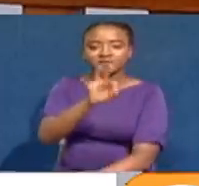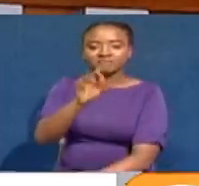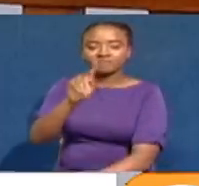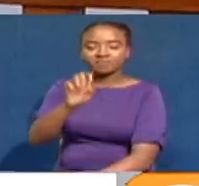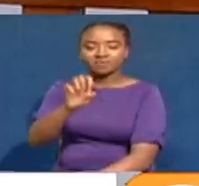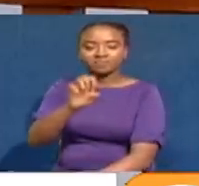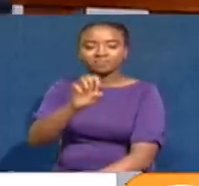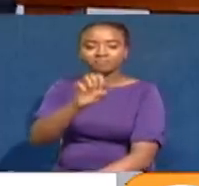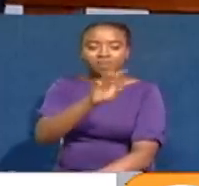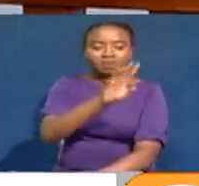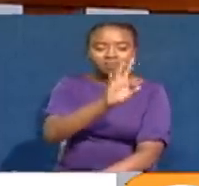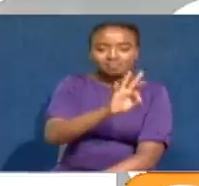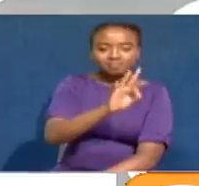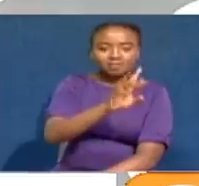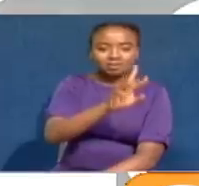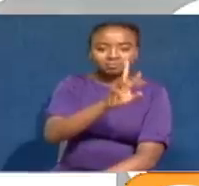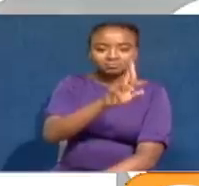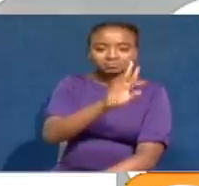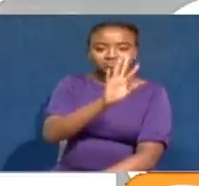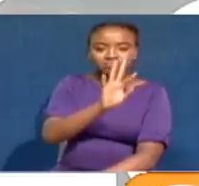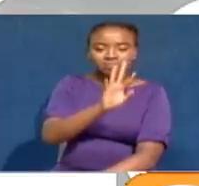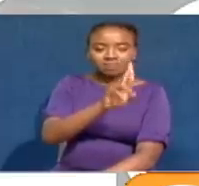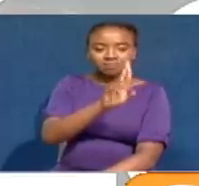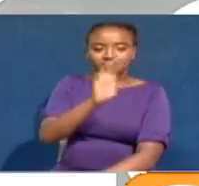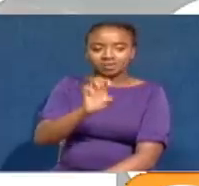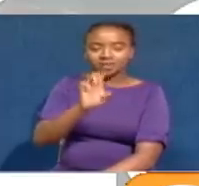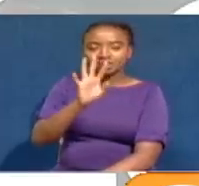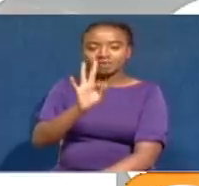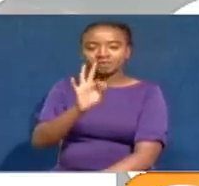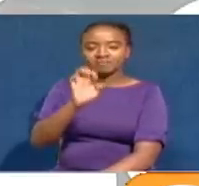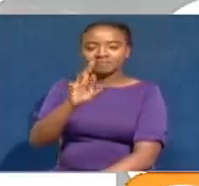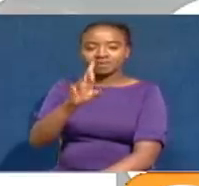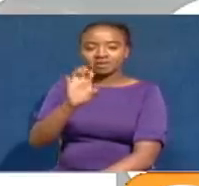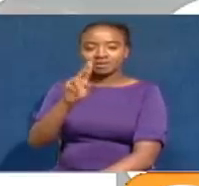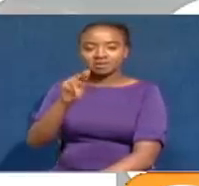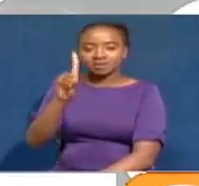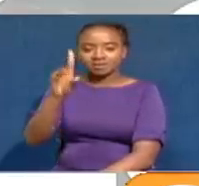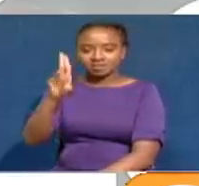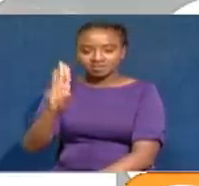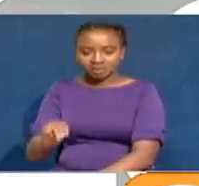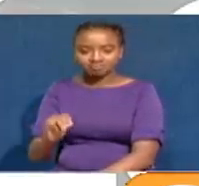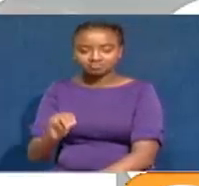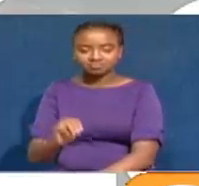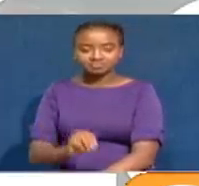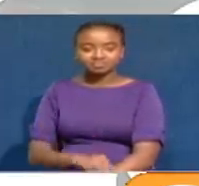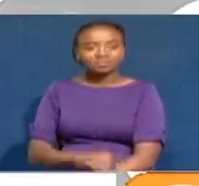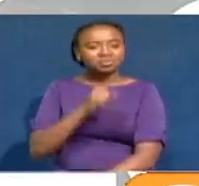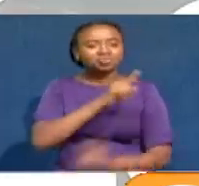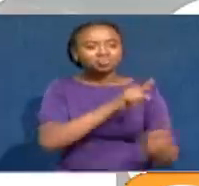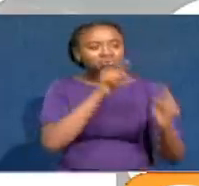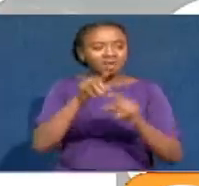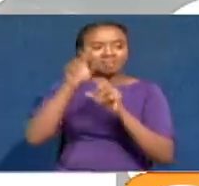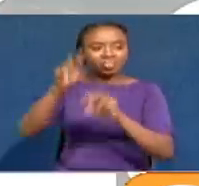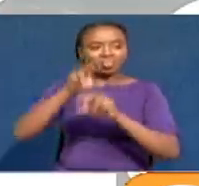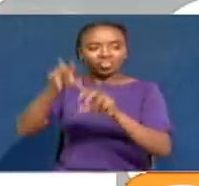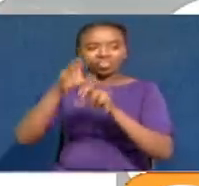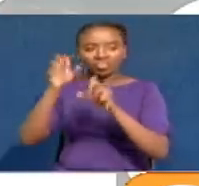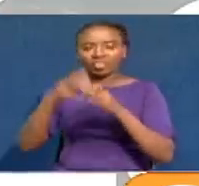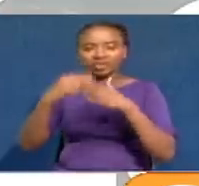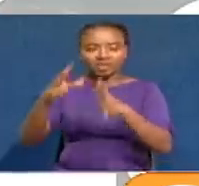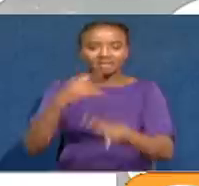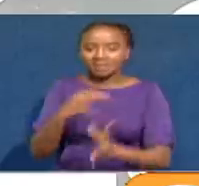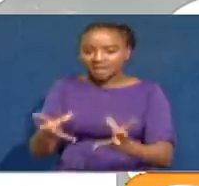in our lifetimes. Okay. Jeff, I cannot allow that to go away. Because you cannot come here and bastardize leaders. Uh-uh. And I want to use my